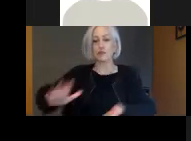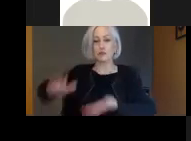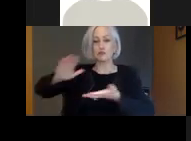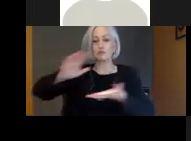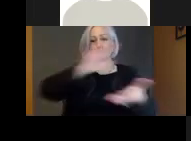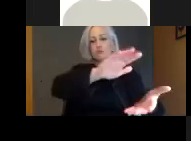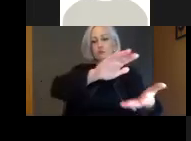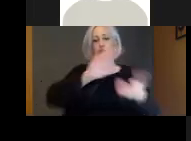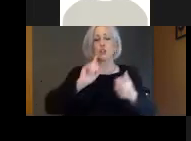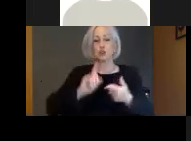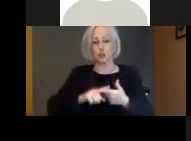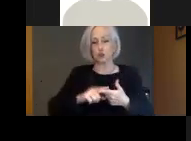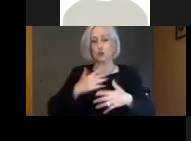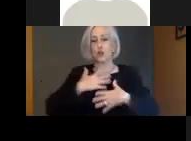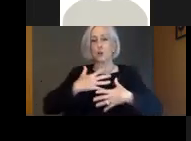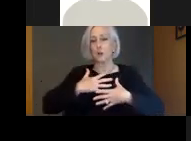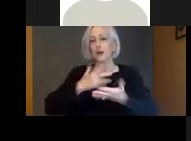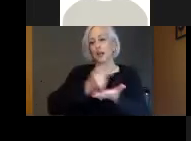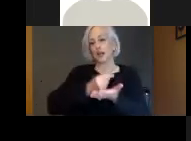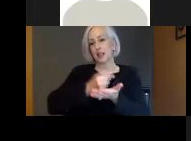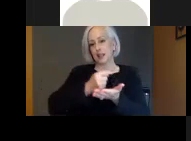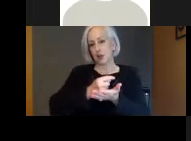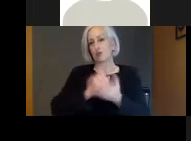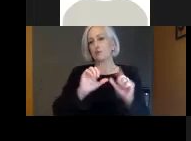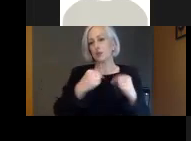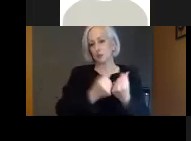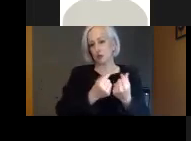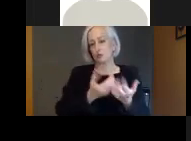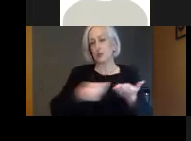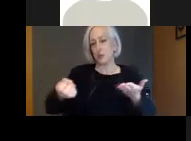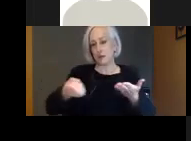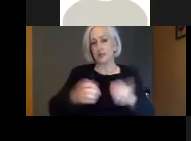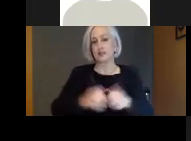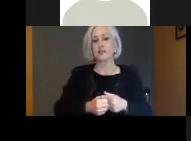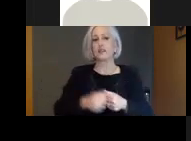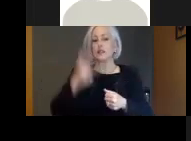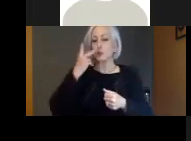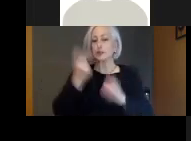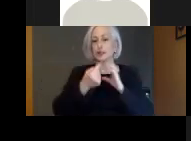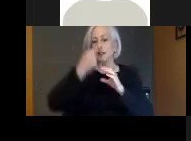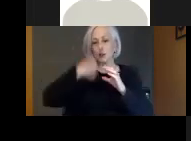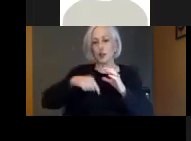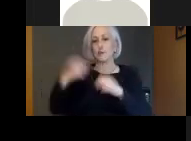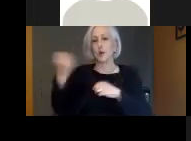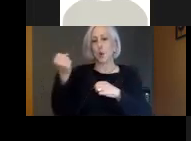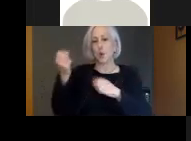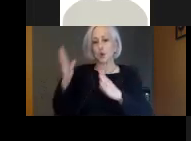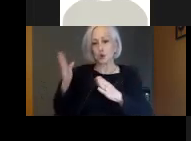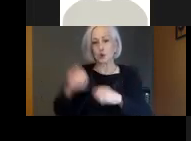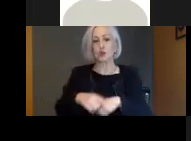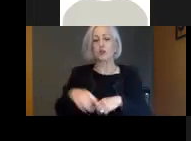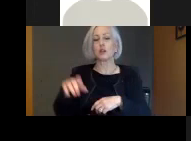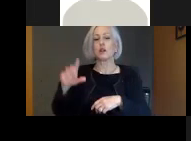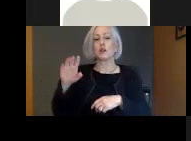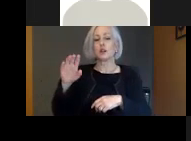therapy equipment. These were the in ICU, the endotracheal tube holders, also and ambu bags.